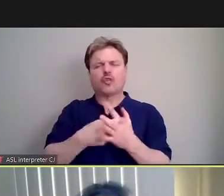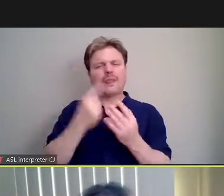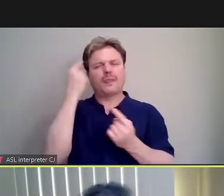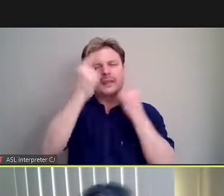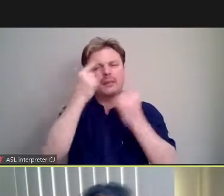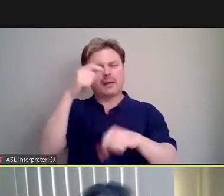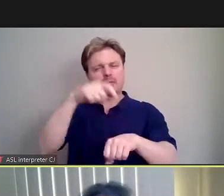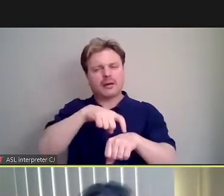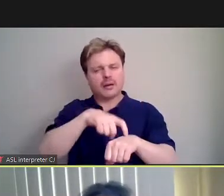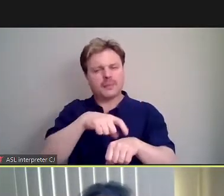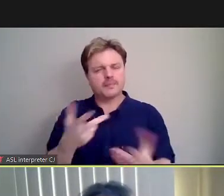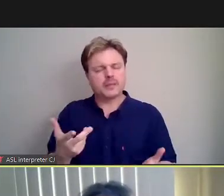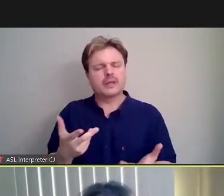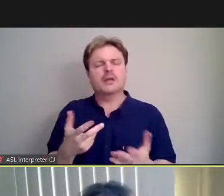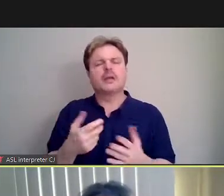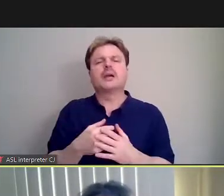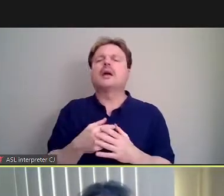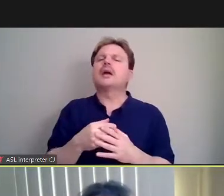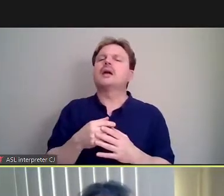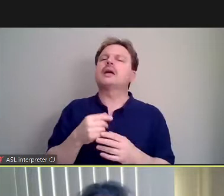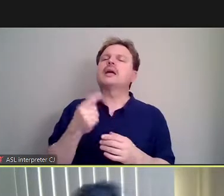in a way that really